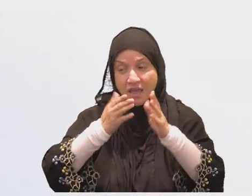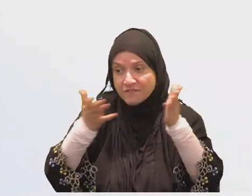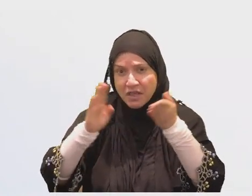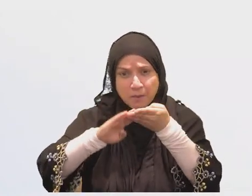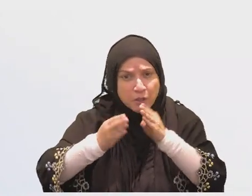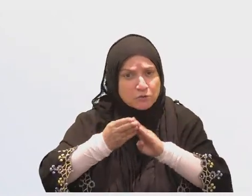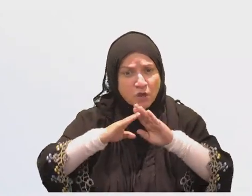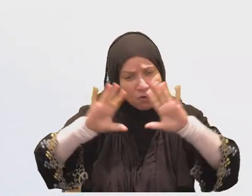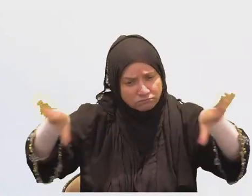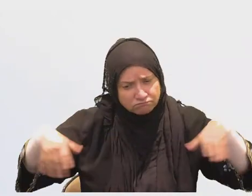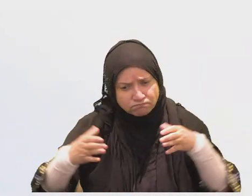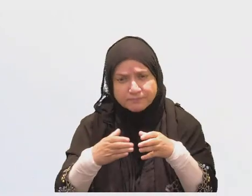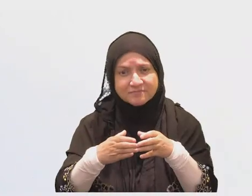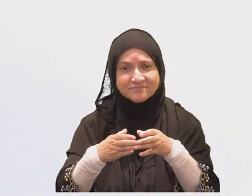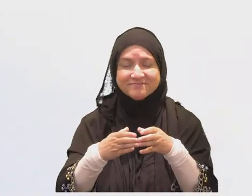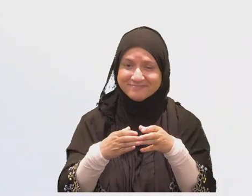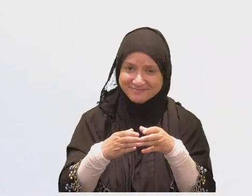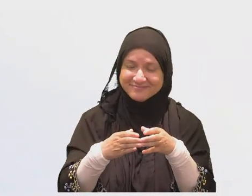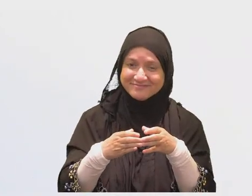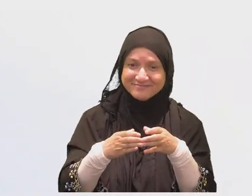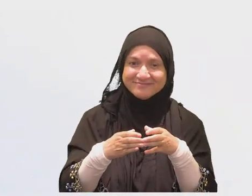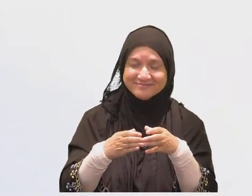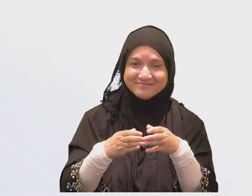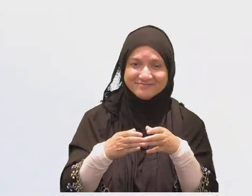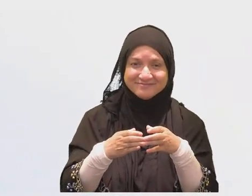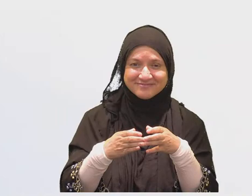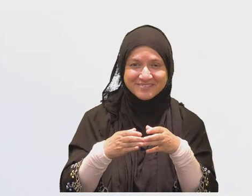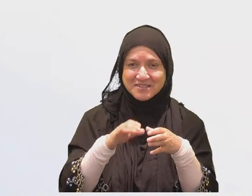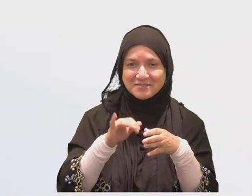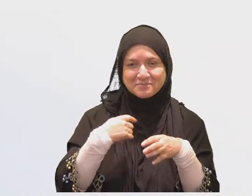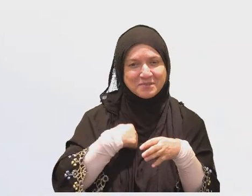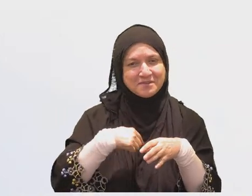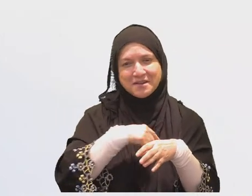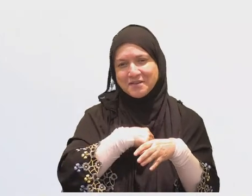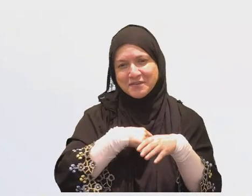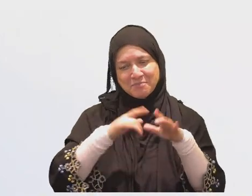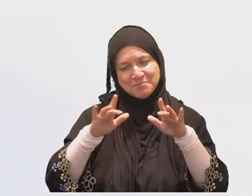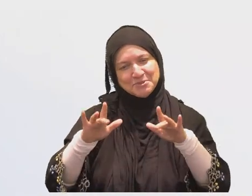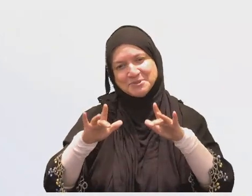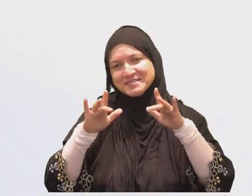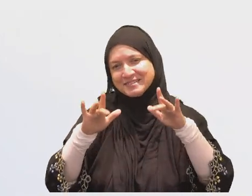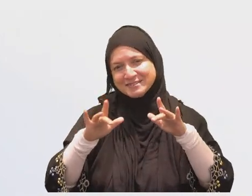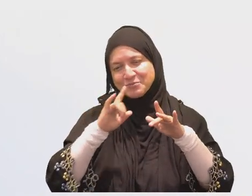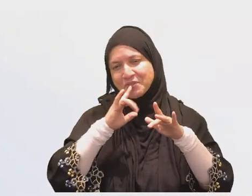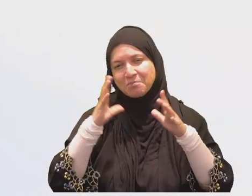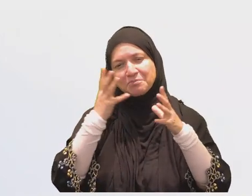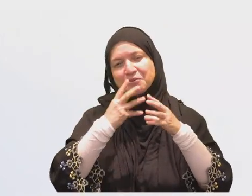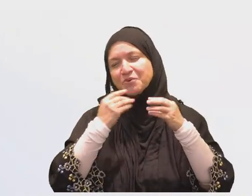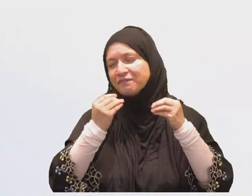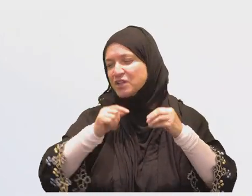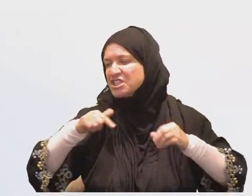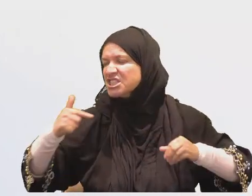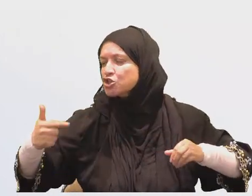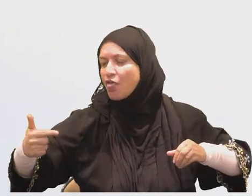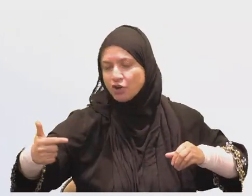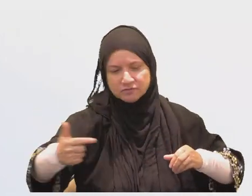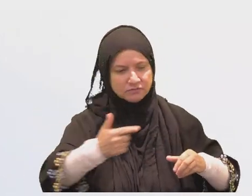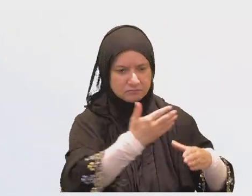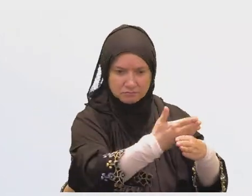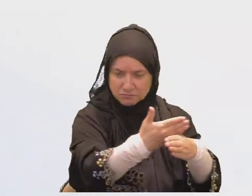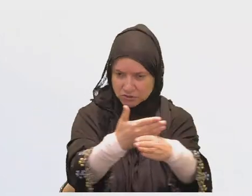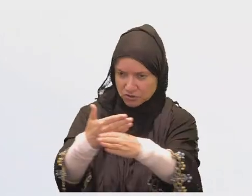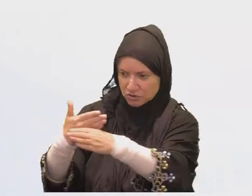strong bonds, emotional bonds of attachment and connectivity between each other. And that's